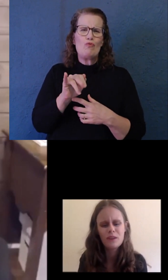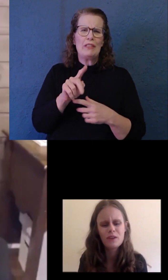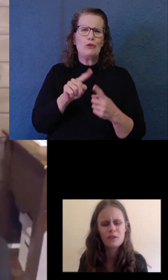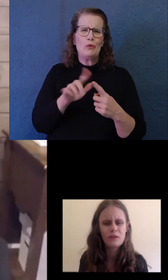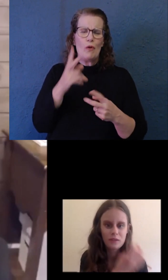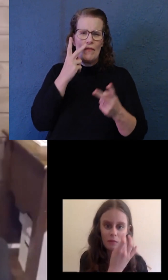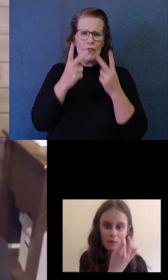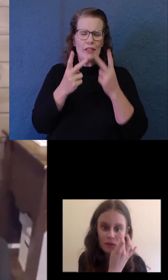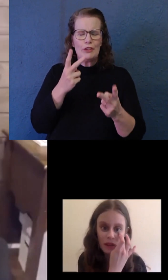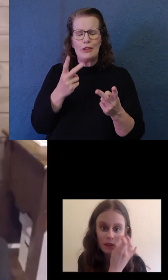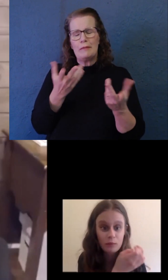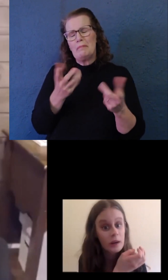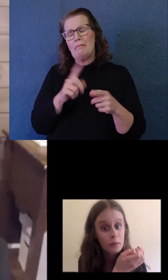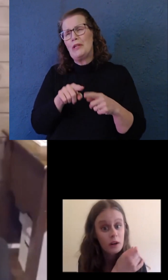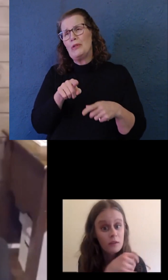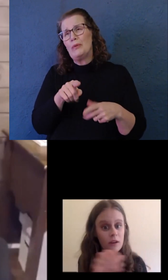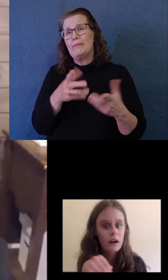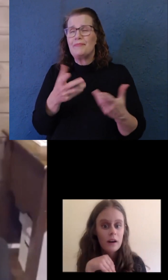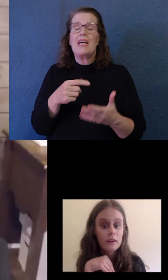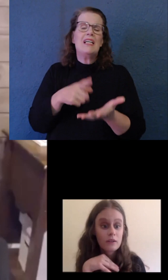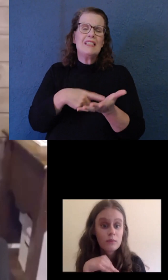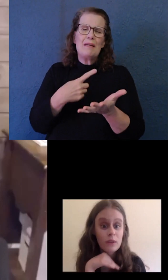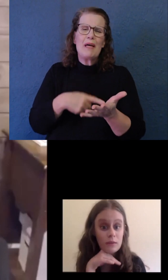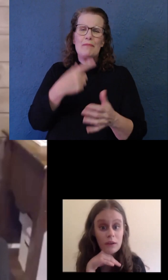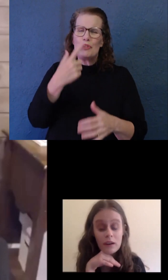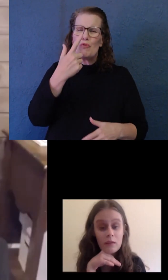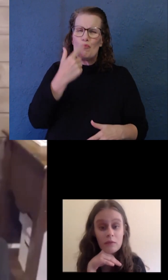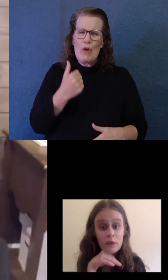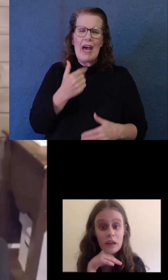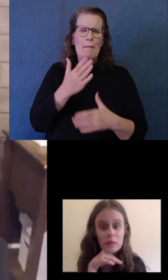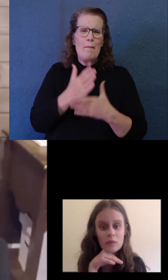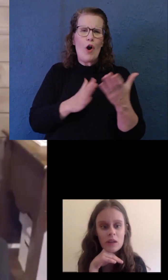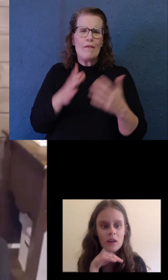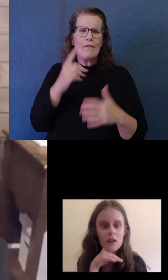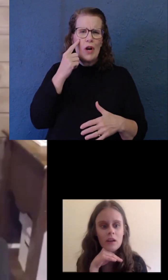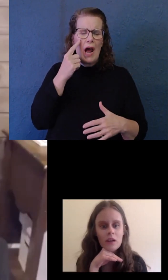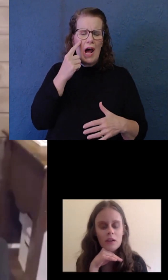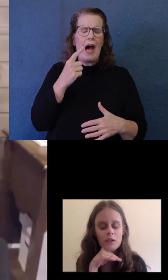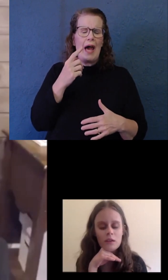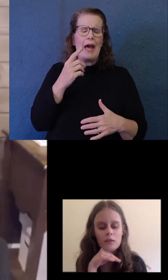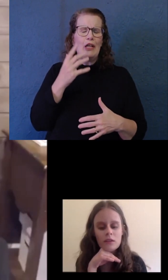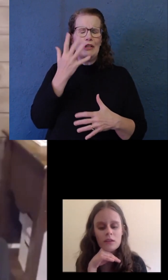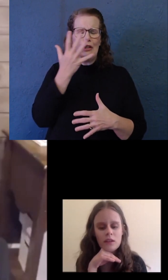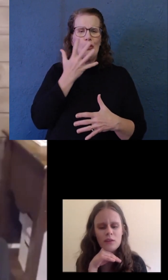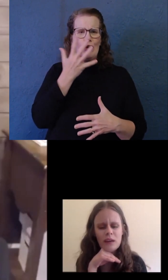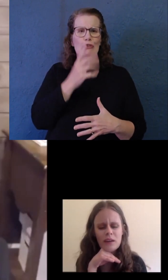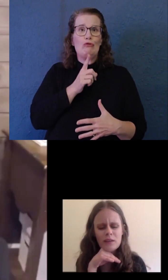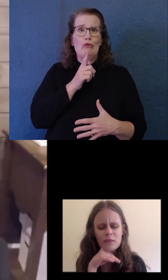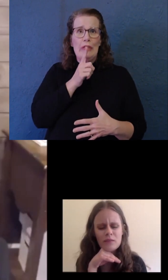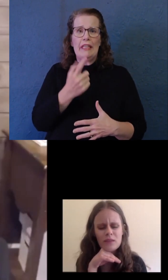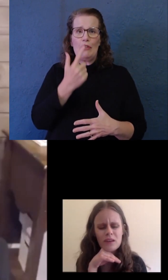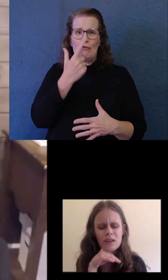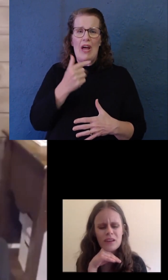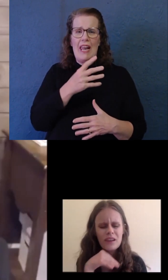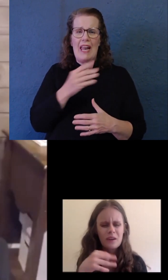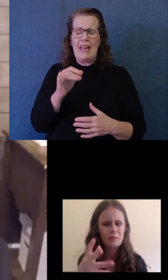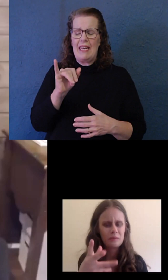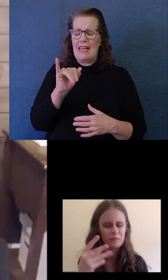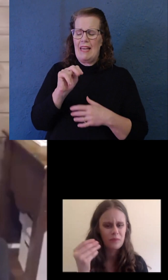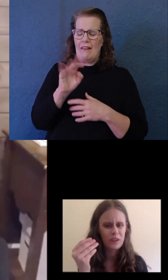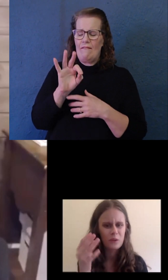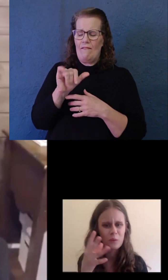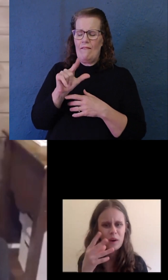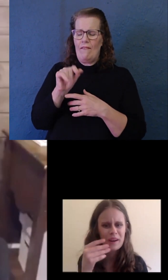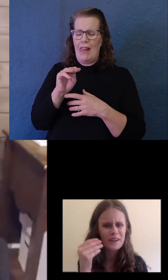you're sometimes like the red part of your eye looks really red and inflamed. You'll notice that you have some kind of like